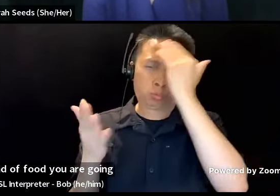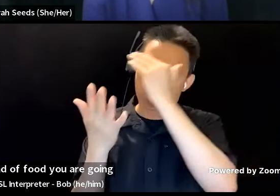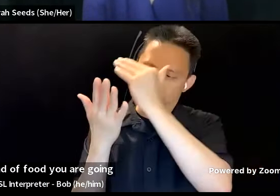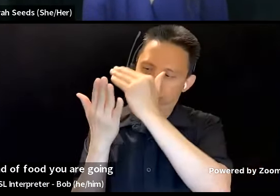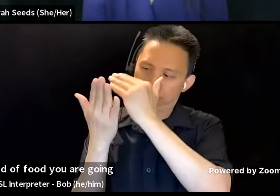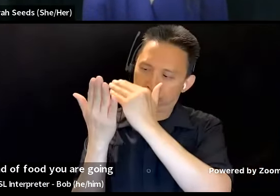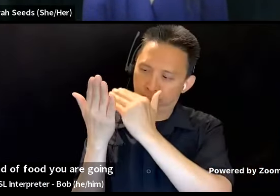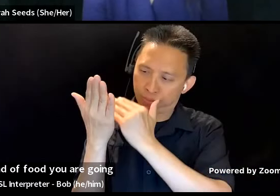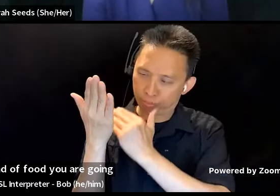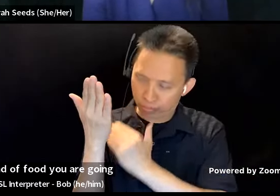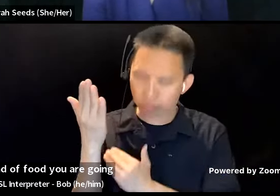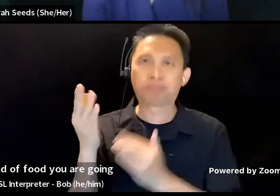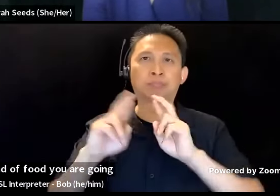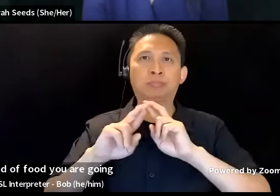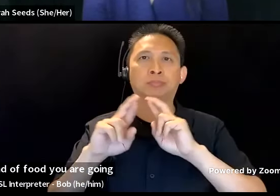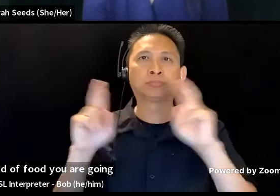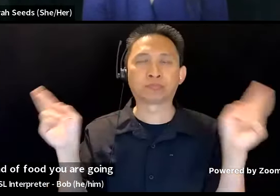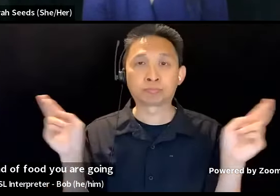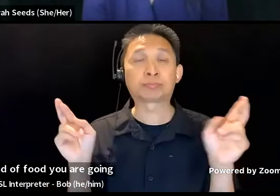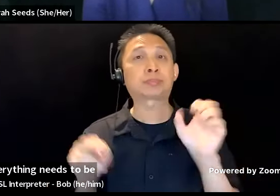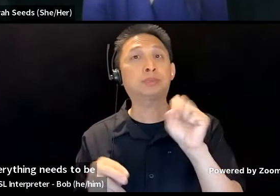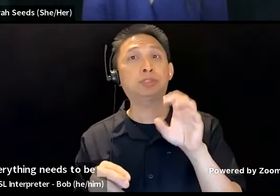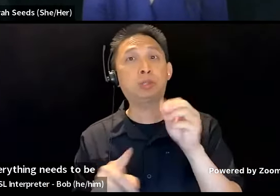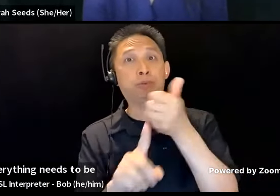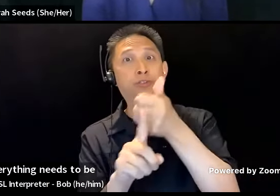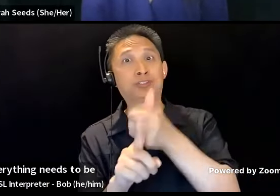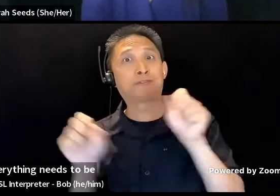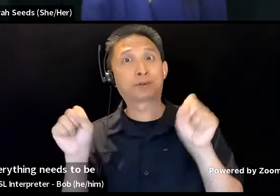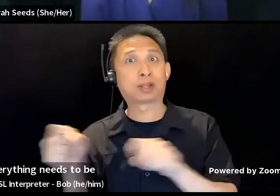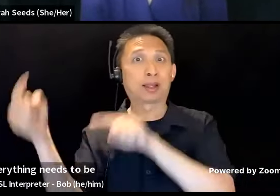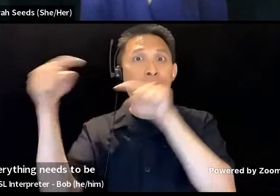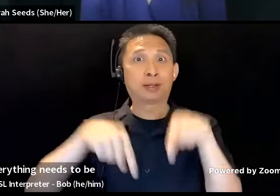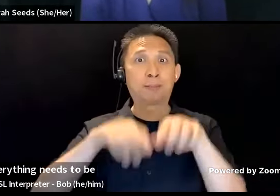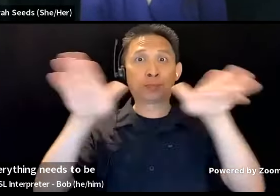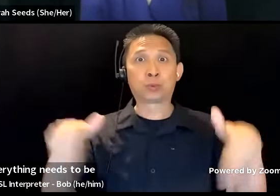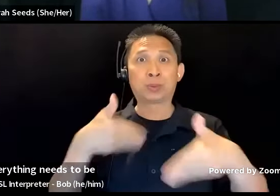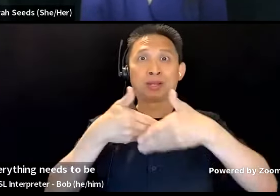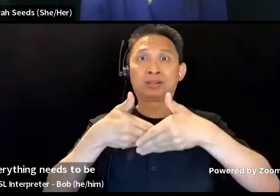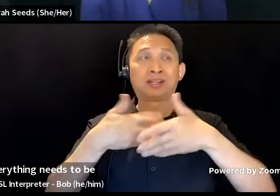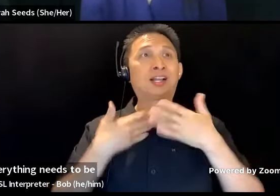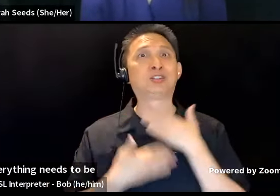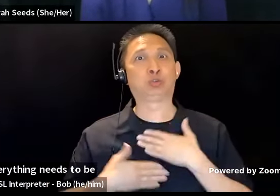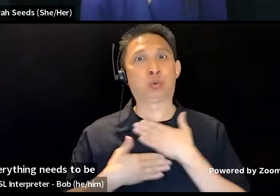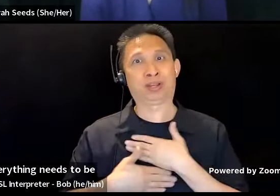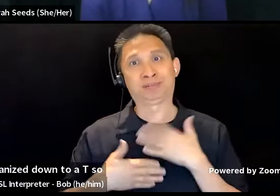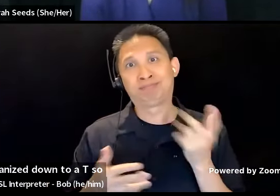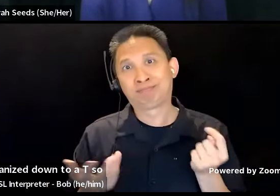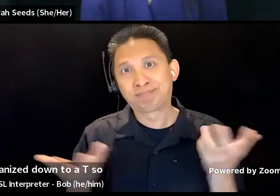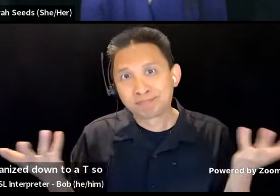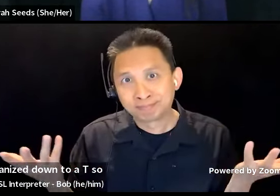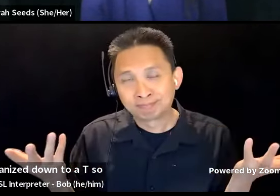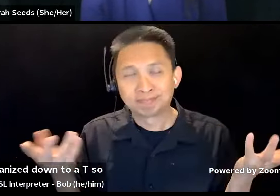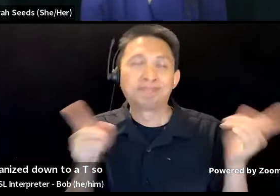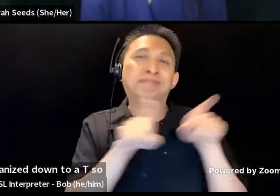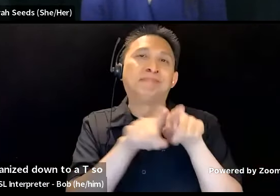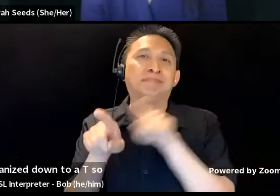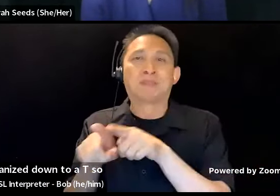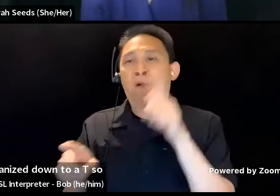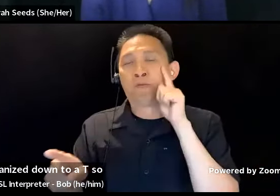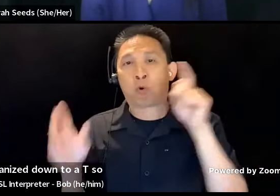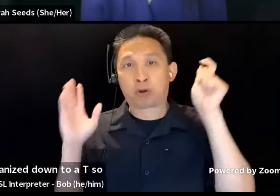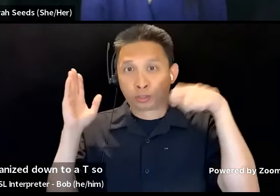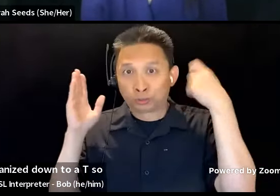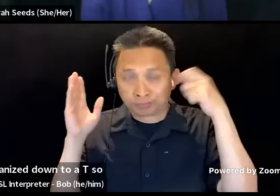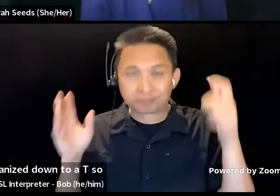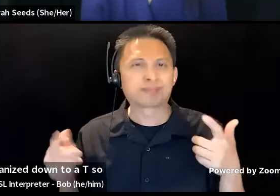T so that you yourself can enjoy the wedding. So it's like that for a shoot, where you need to think about every single